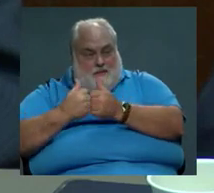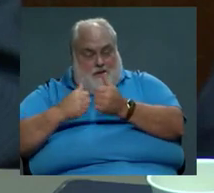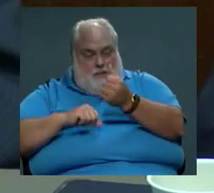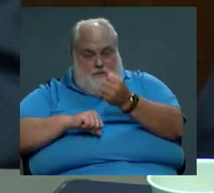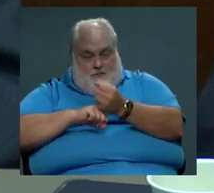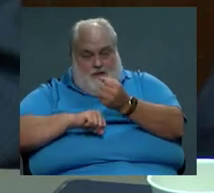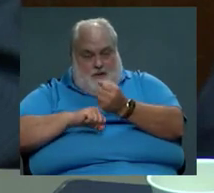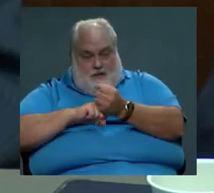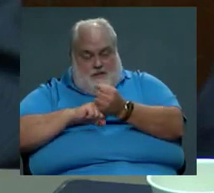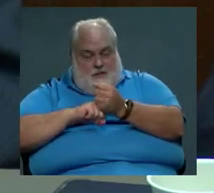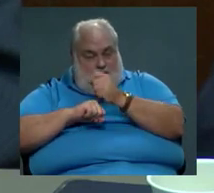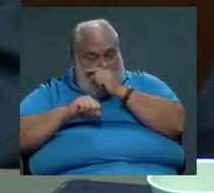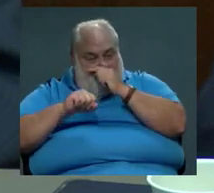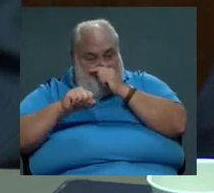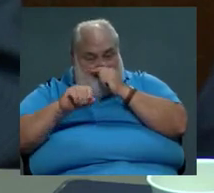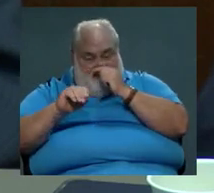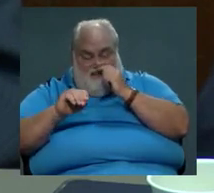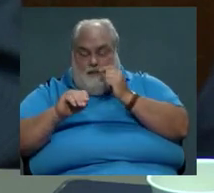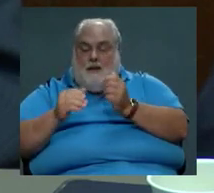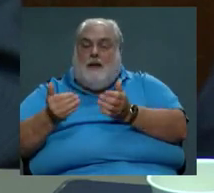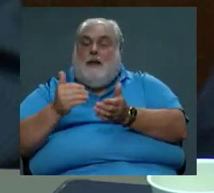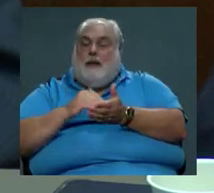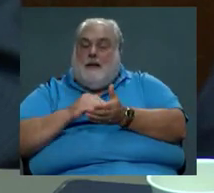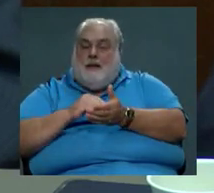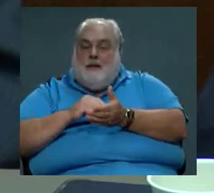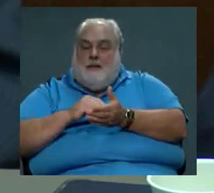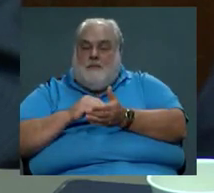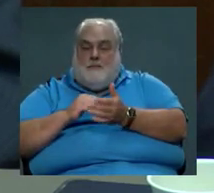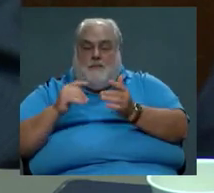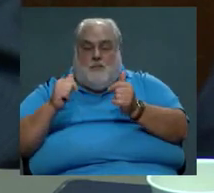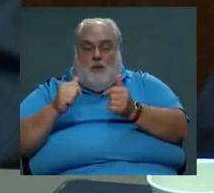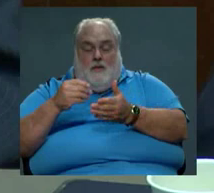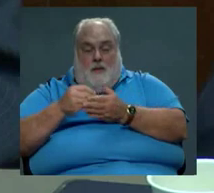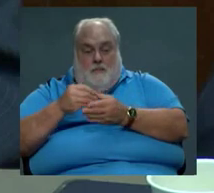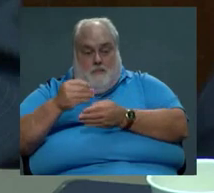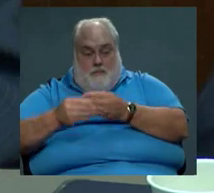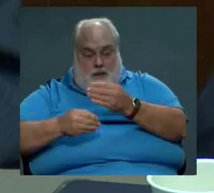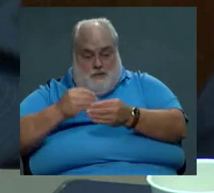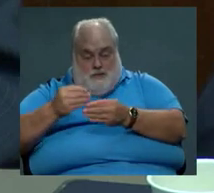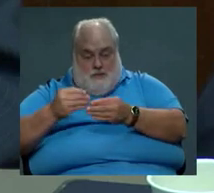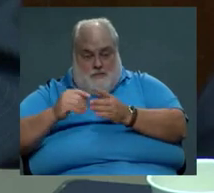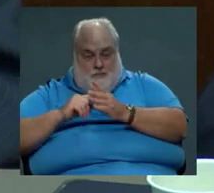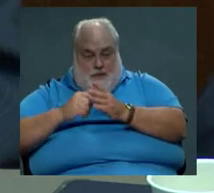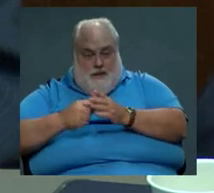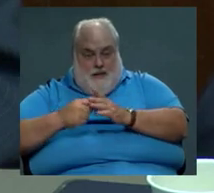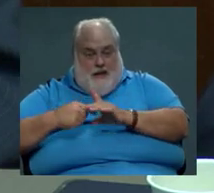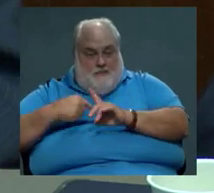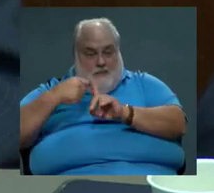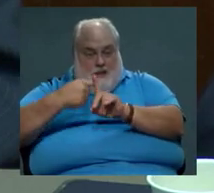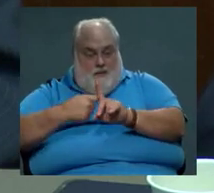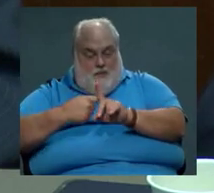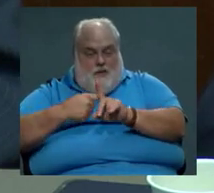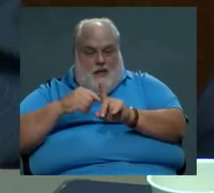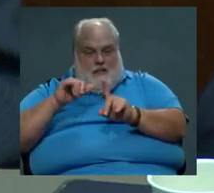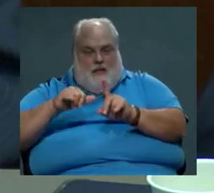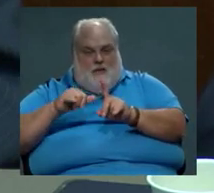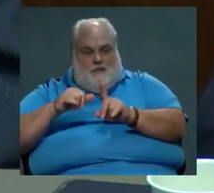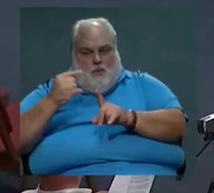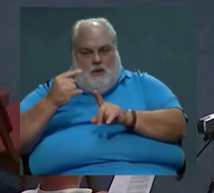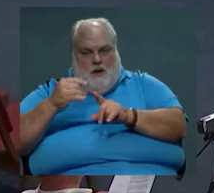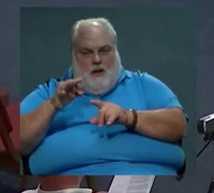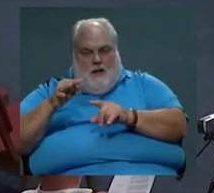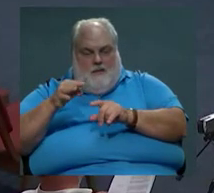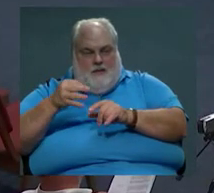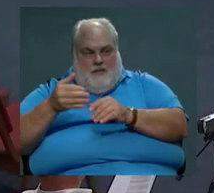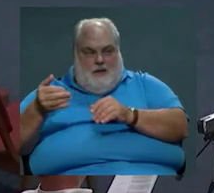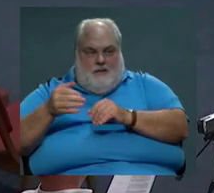funded. So, again, we'll when the budget process is initiated next month, we'll have that as an item.